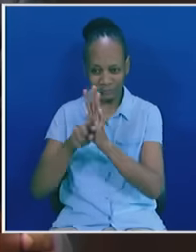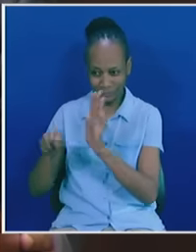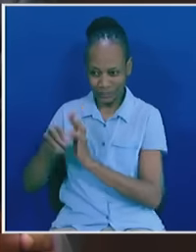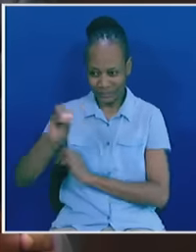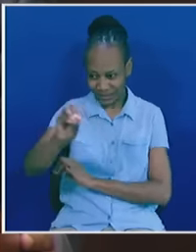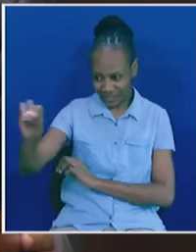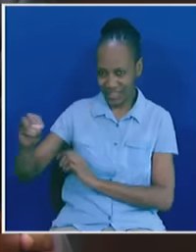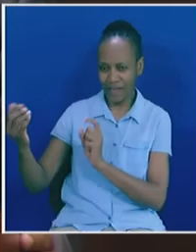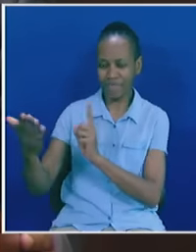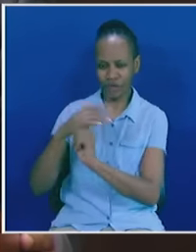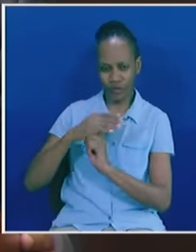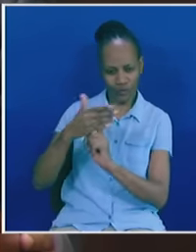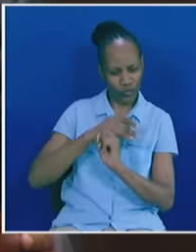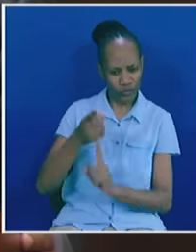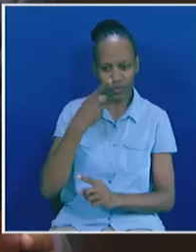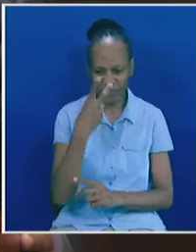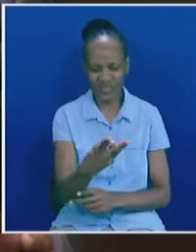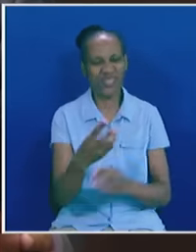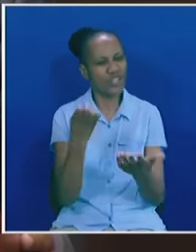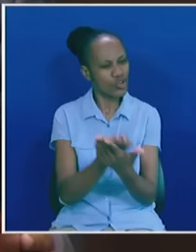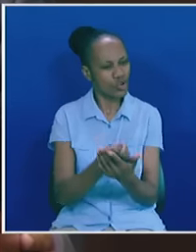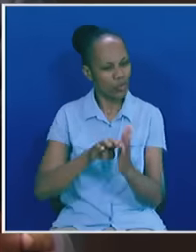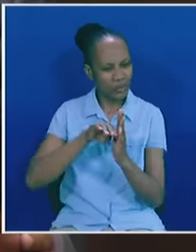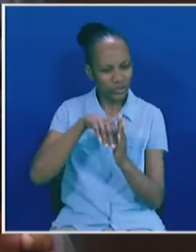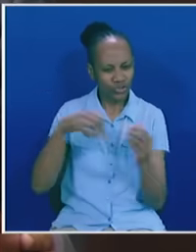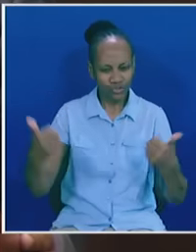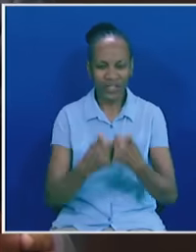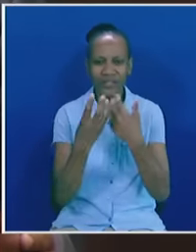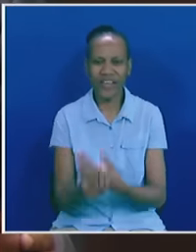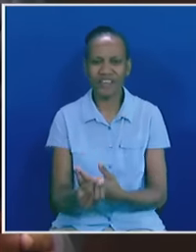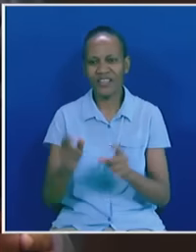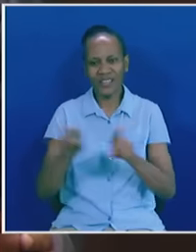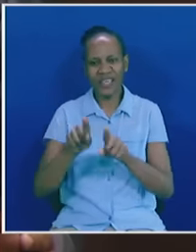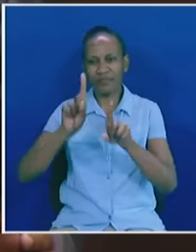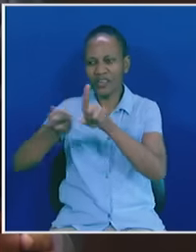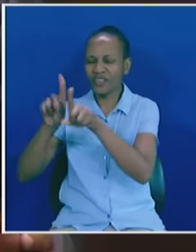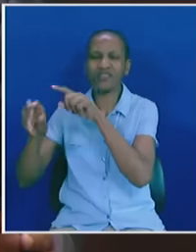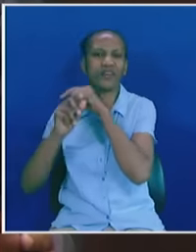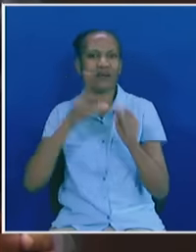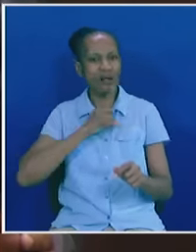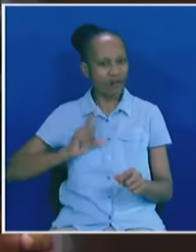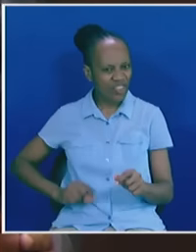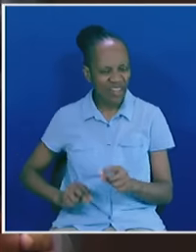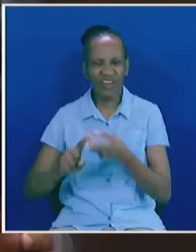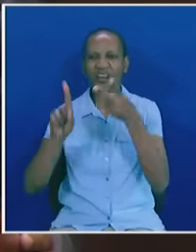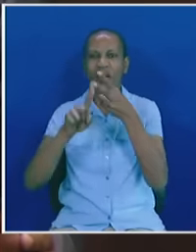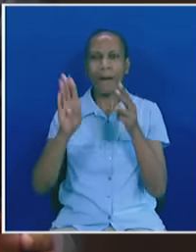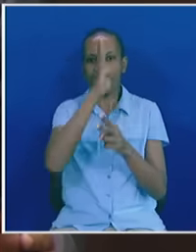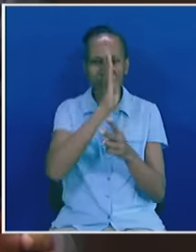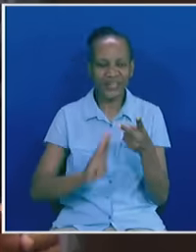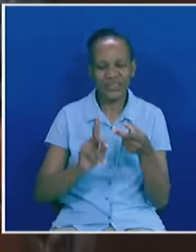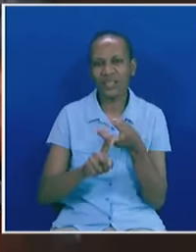Russia has been pushed economically. We have seen how China is being pushed economically. We have seen how Brazil is